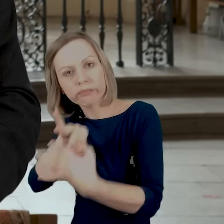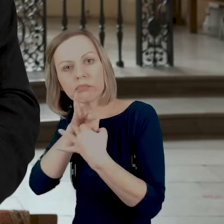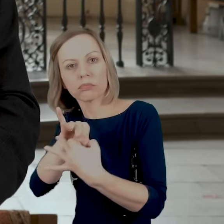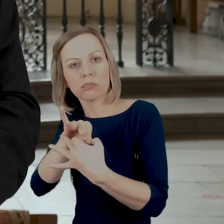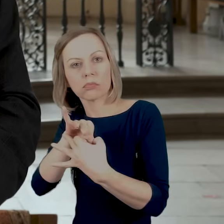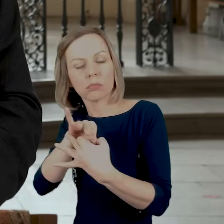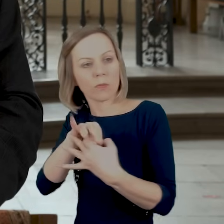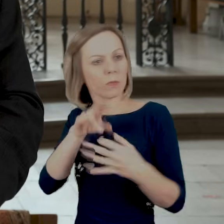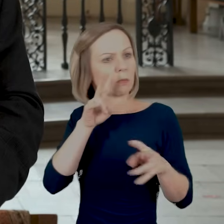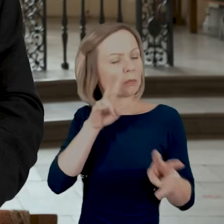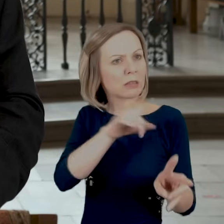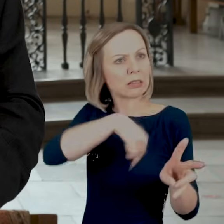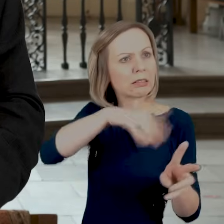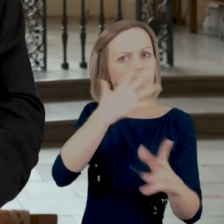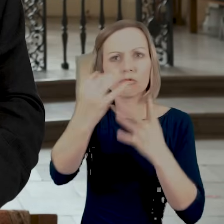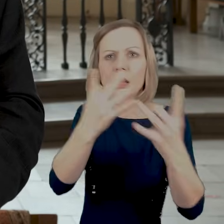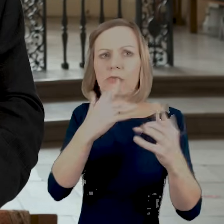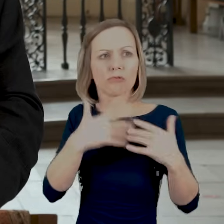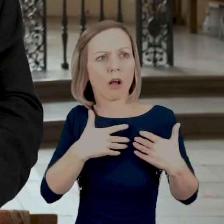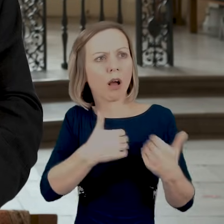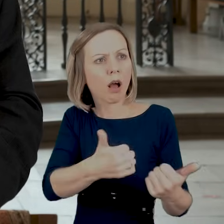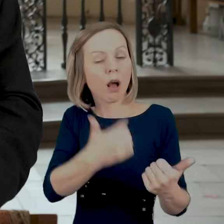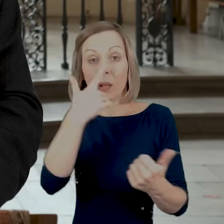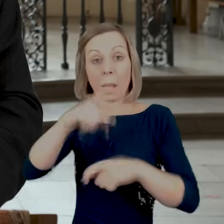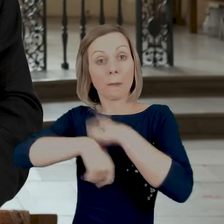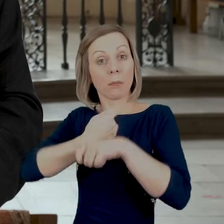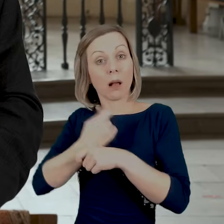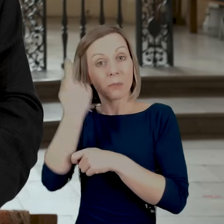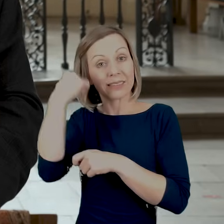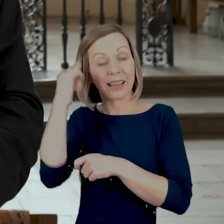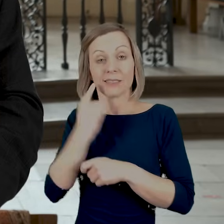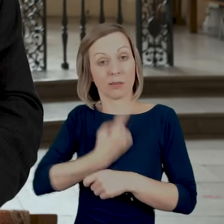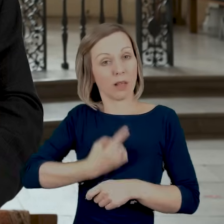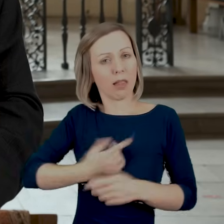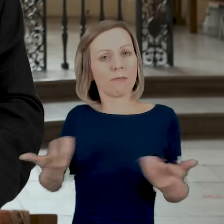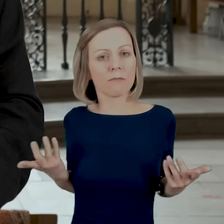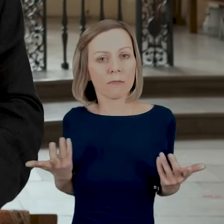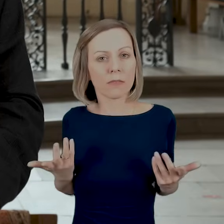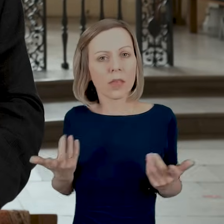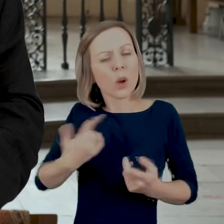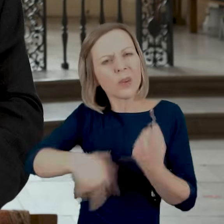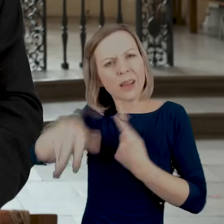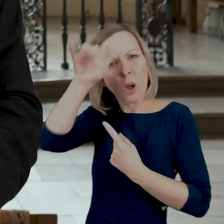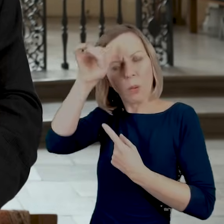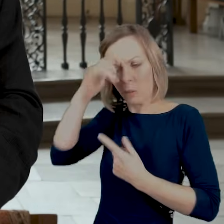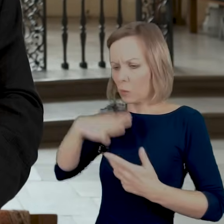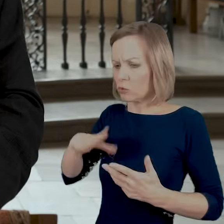of restoration, in the glimpse of beauty or the kindness of a stranger, every single one of us can be a saint